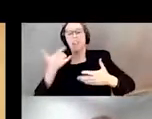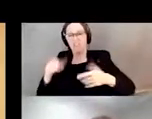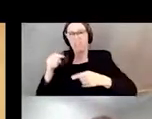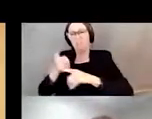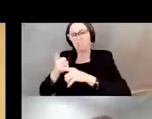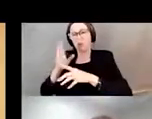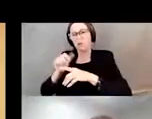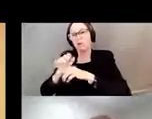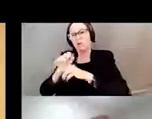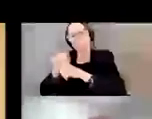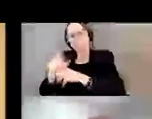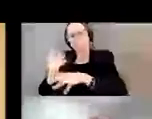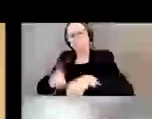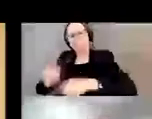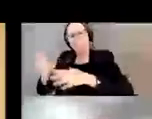pushed out of the region.